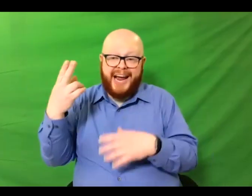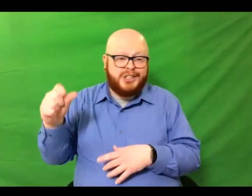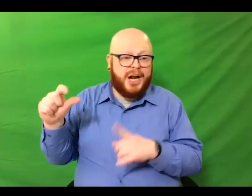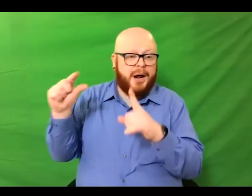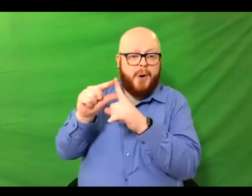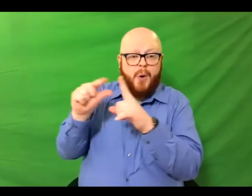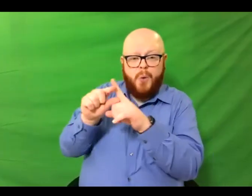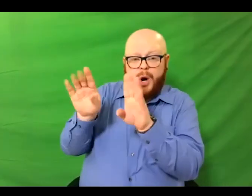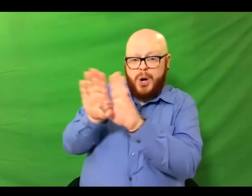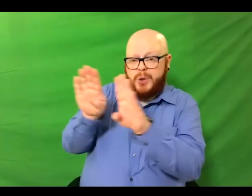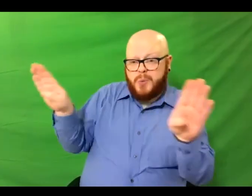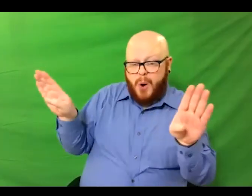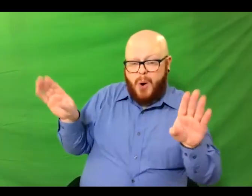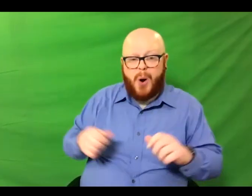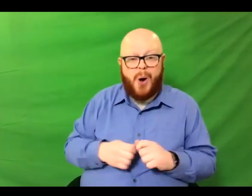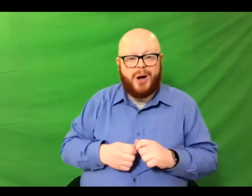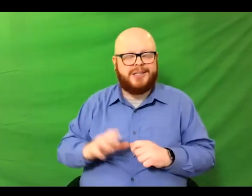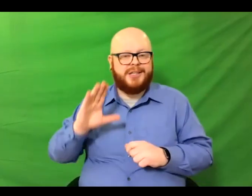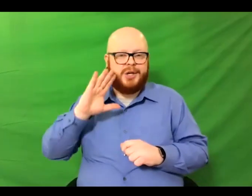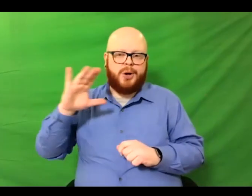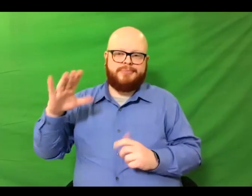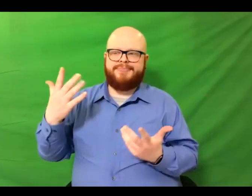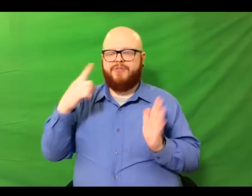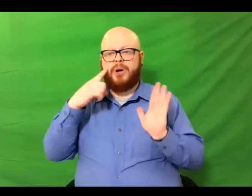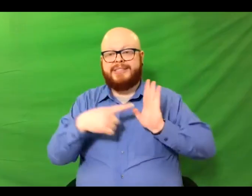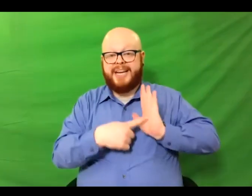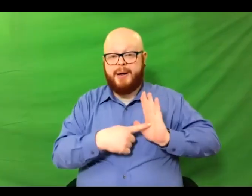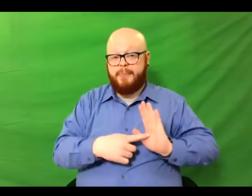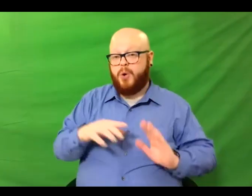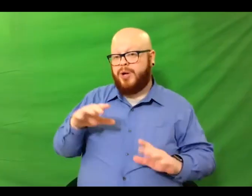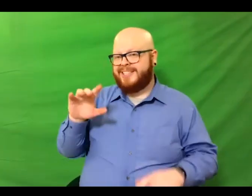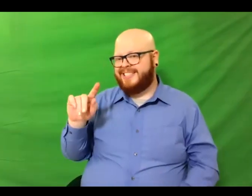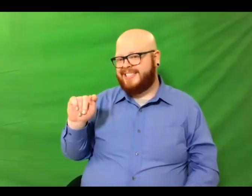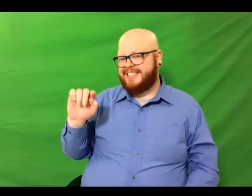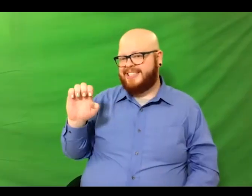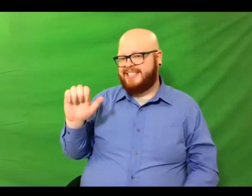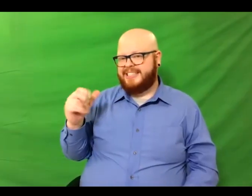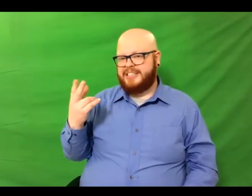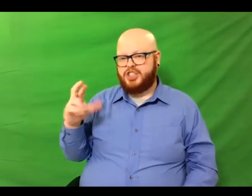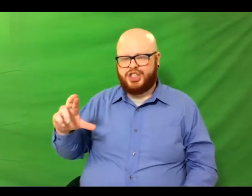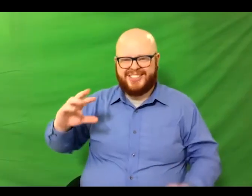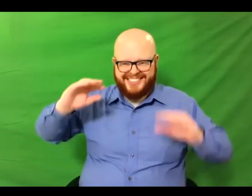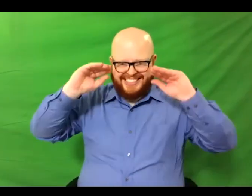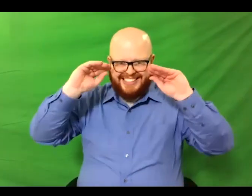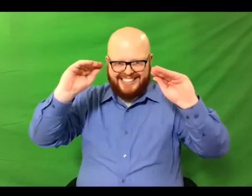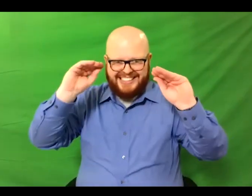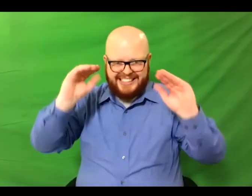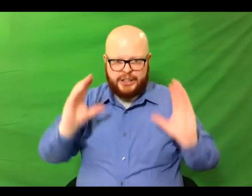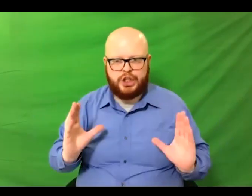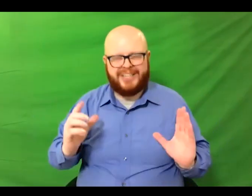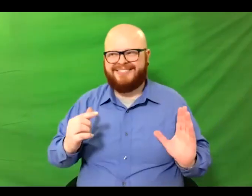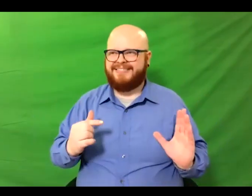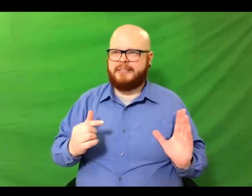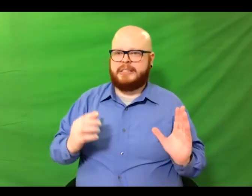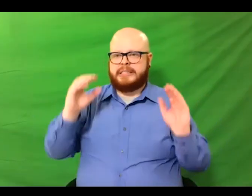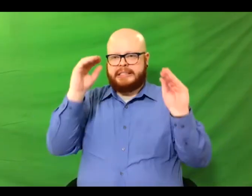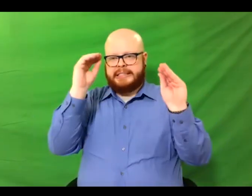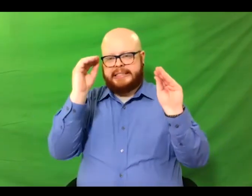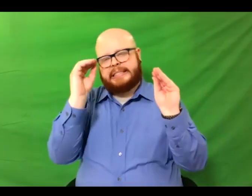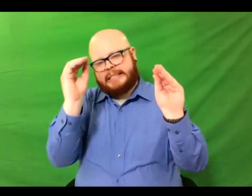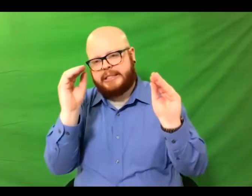this one. So I'm looking at teacher. So because right now I don't have a link to, well, teacher,